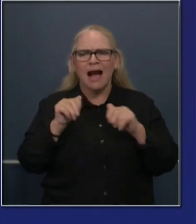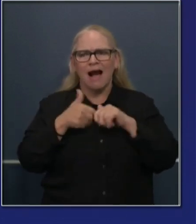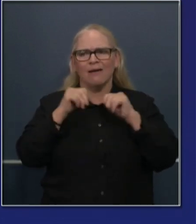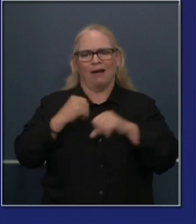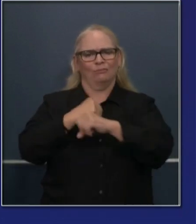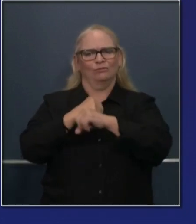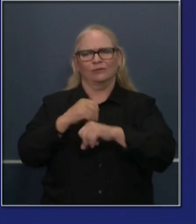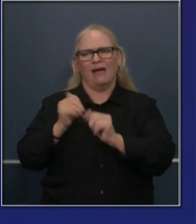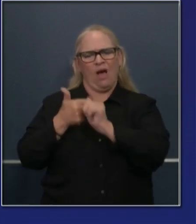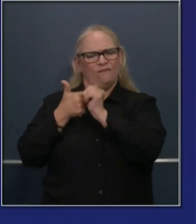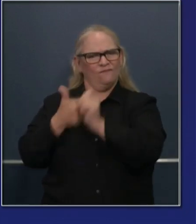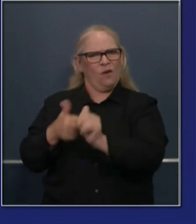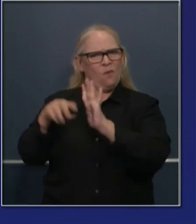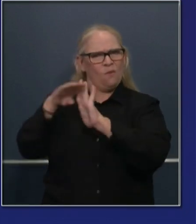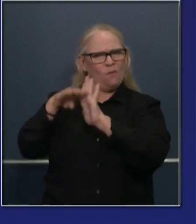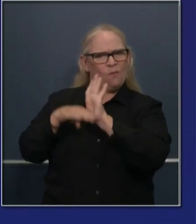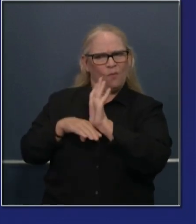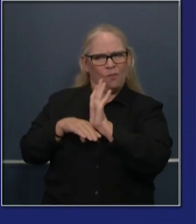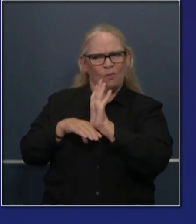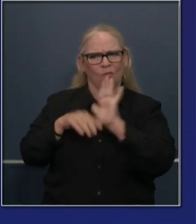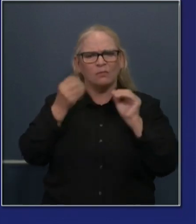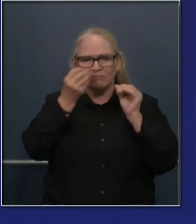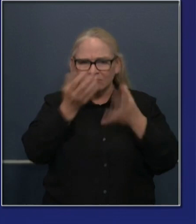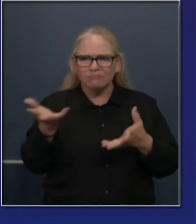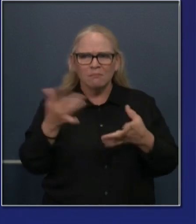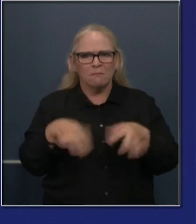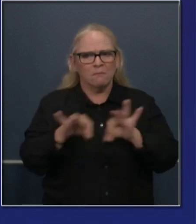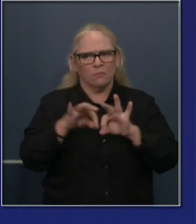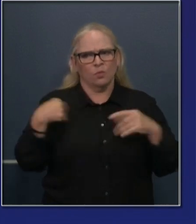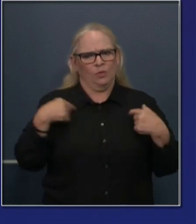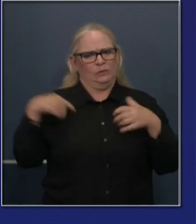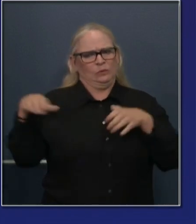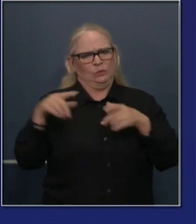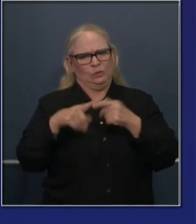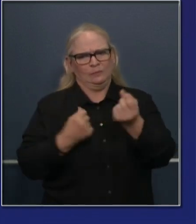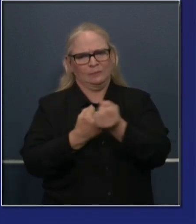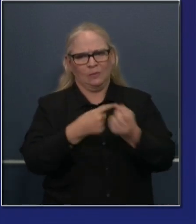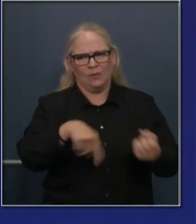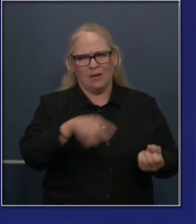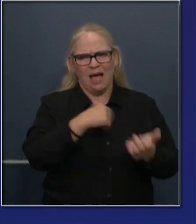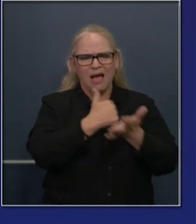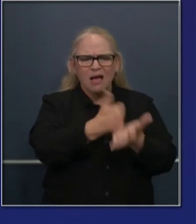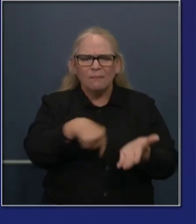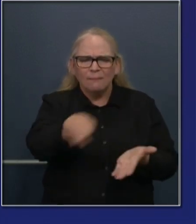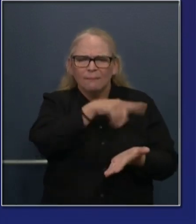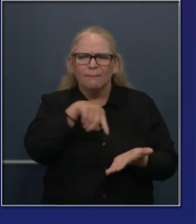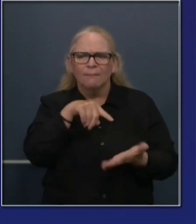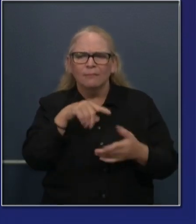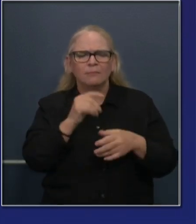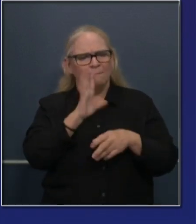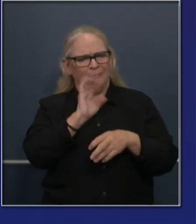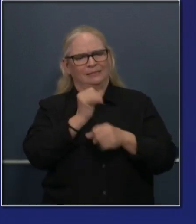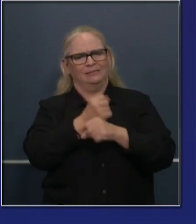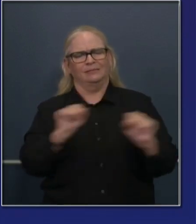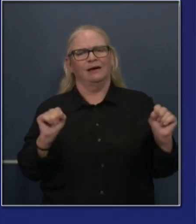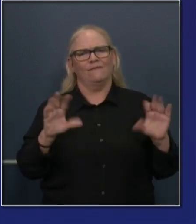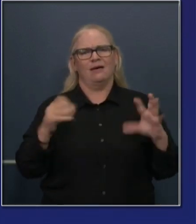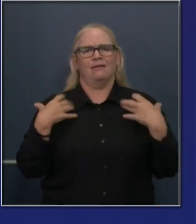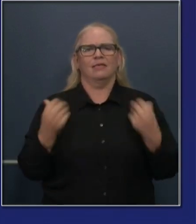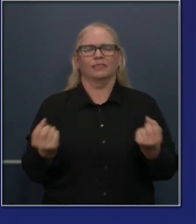guidelines, about what we've been putting out in terms of sectors and how to keep people healthy and safe. If I reflect